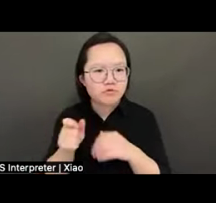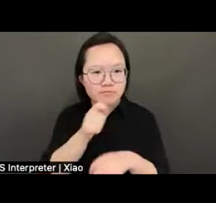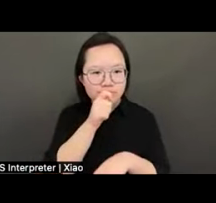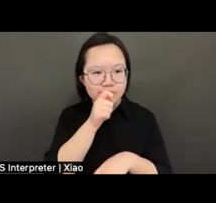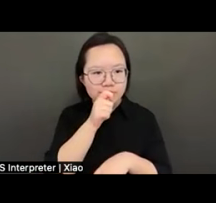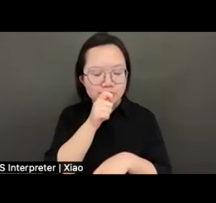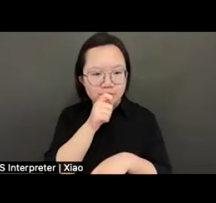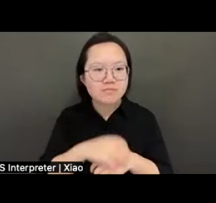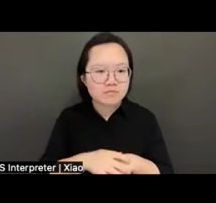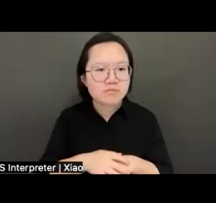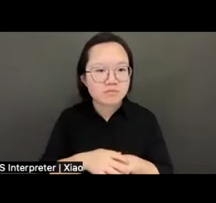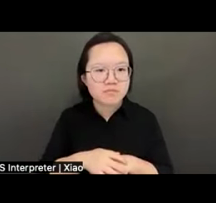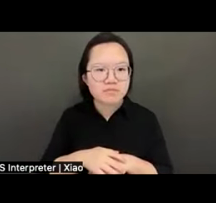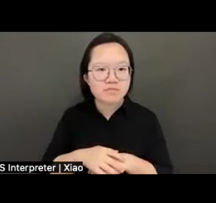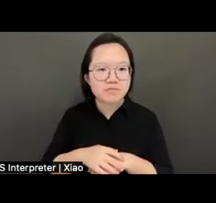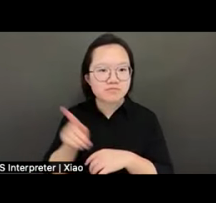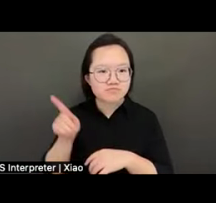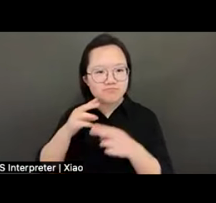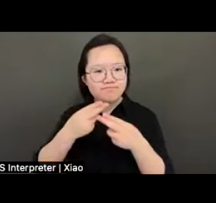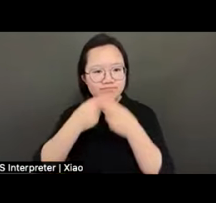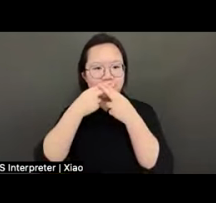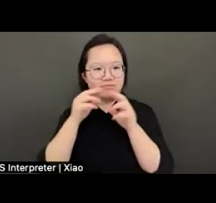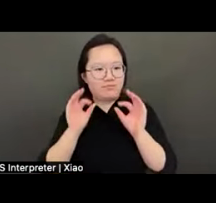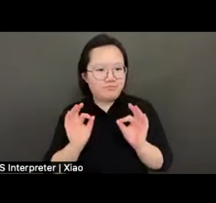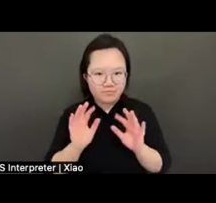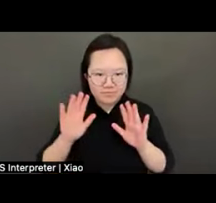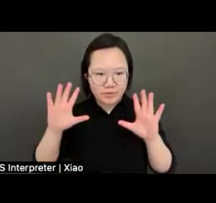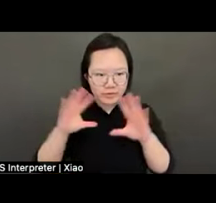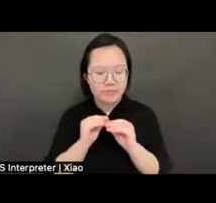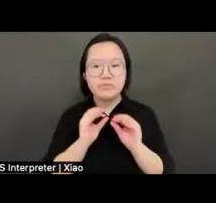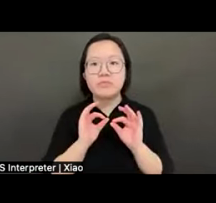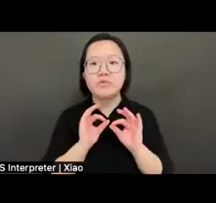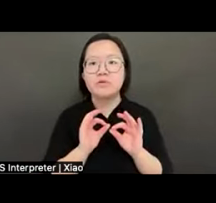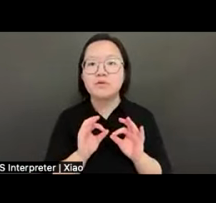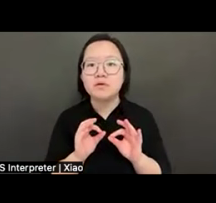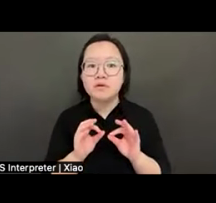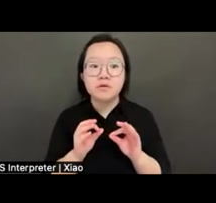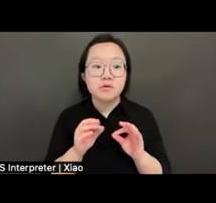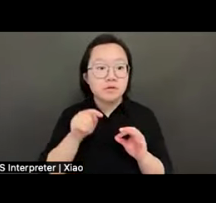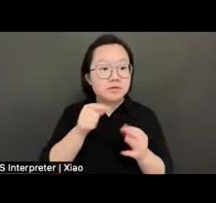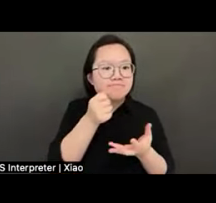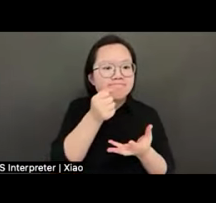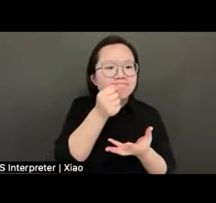you. So each grant type is